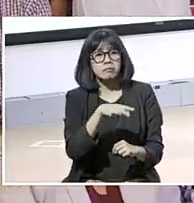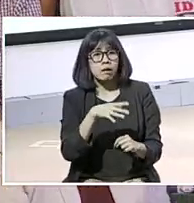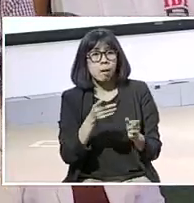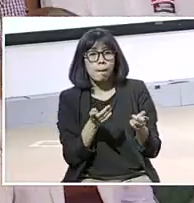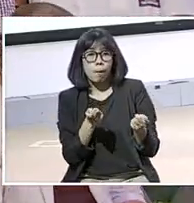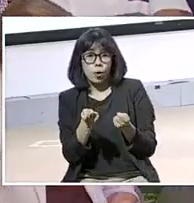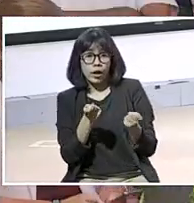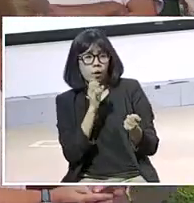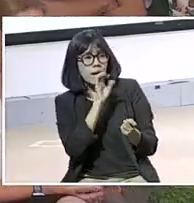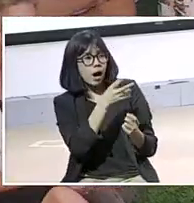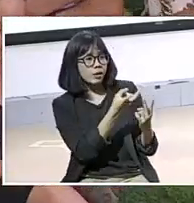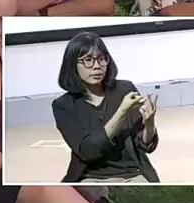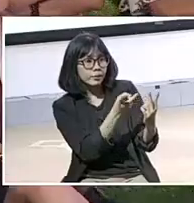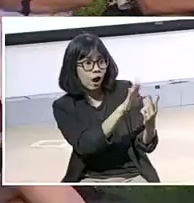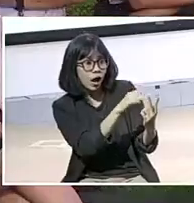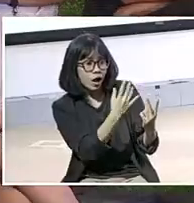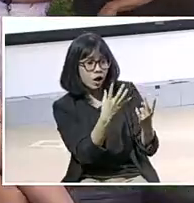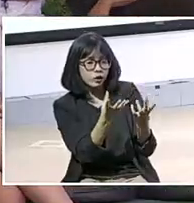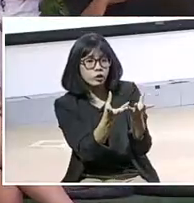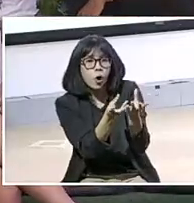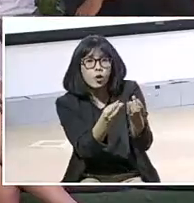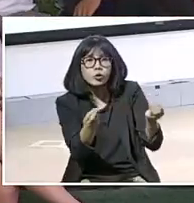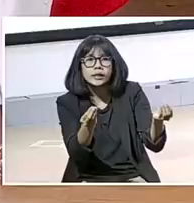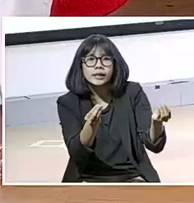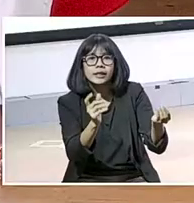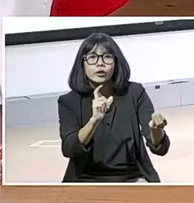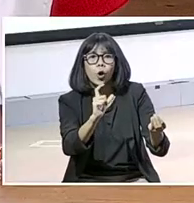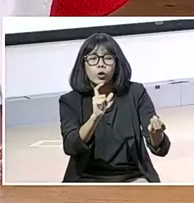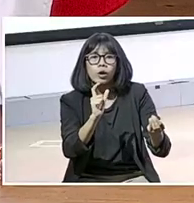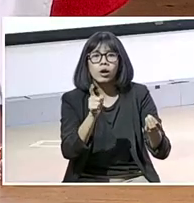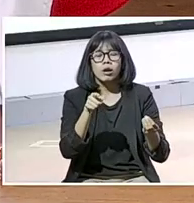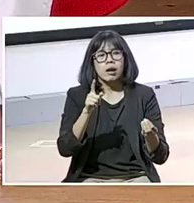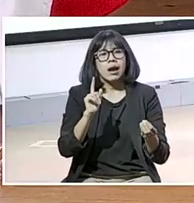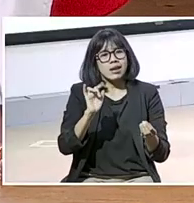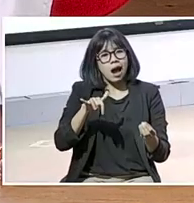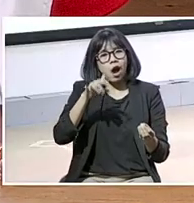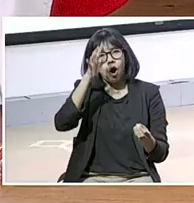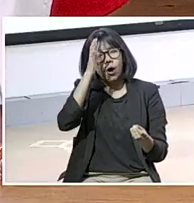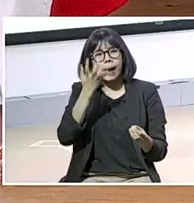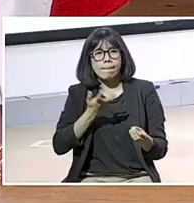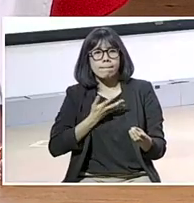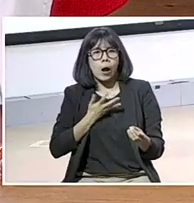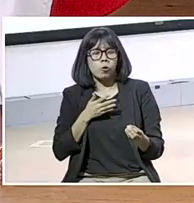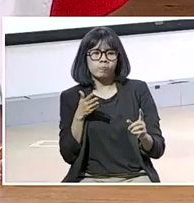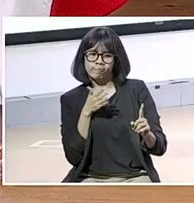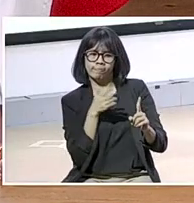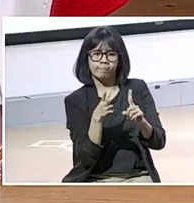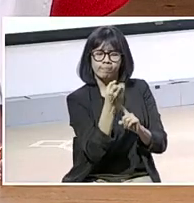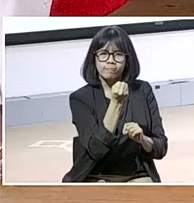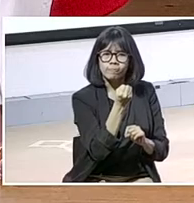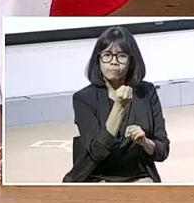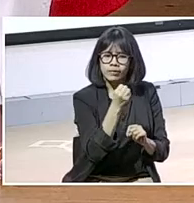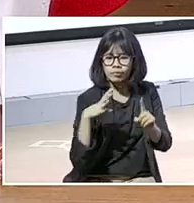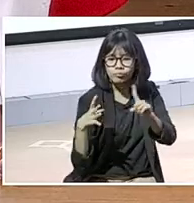or recommendations? Once they know their goals, what should they actually do?